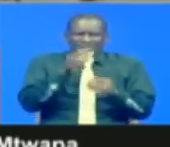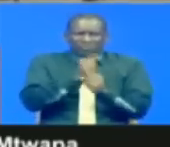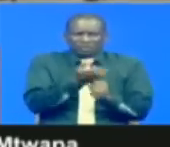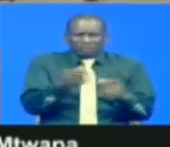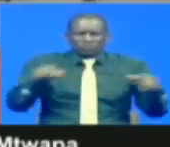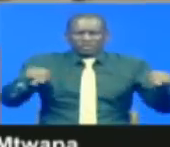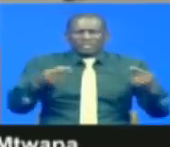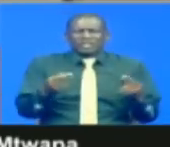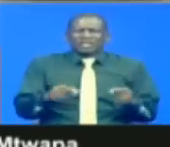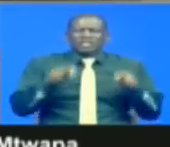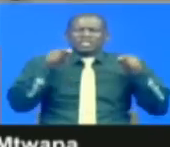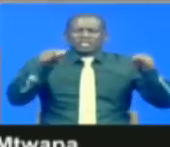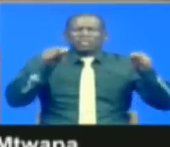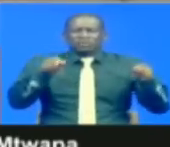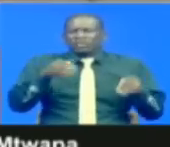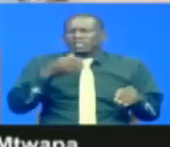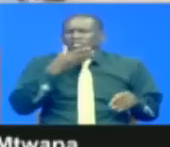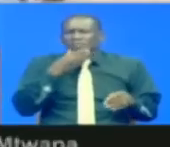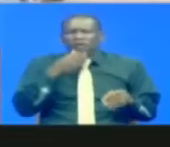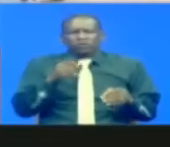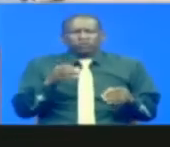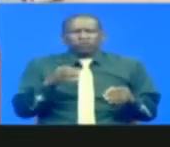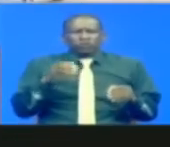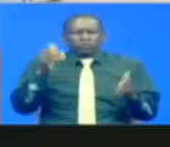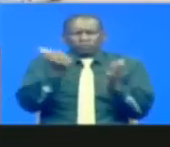blamed Lumula of the misfortunes in the village.